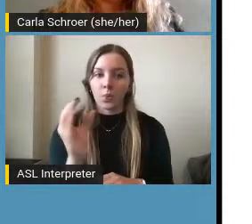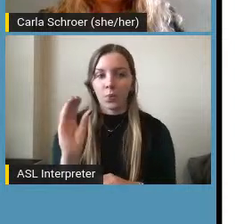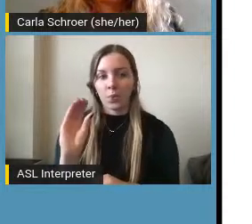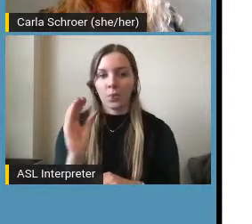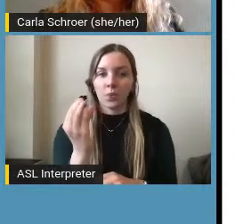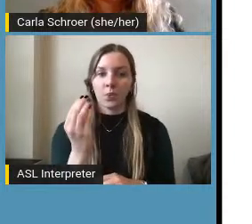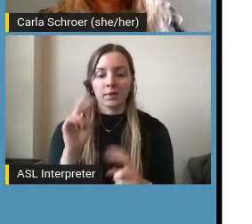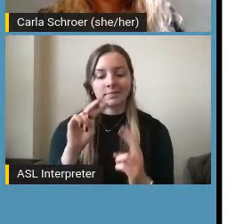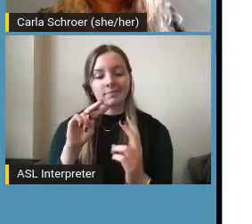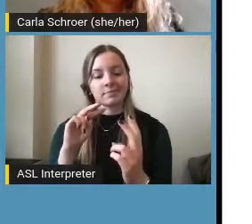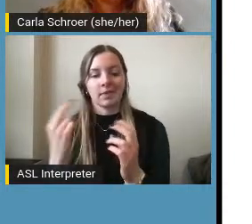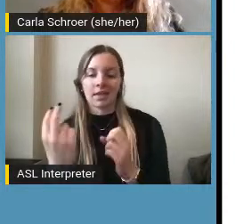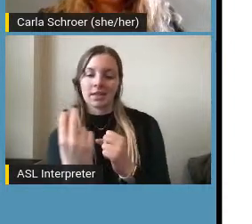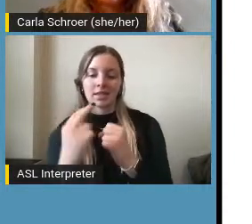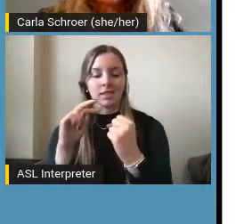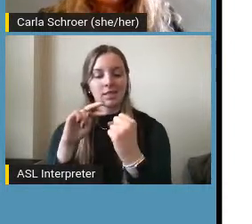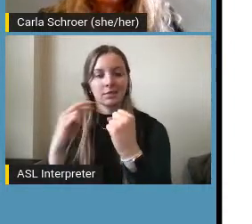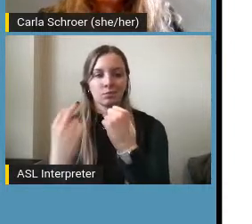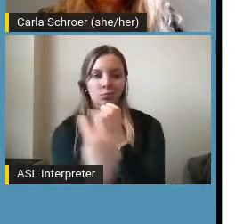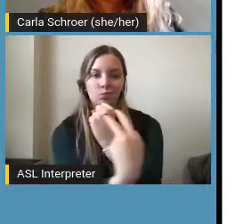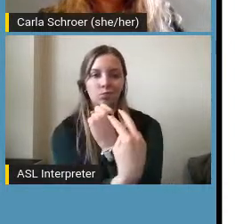zoom in and out.